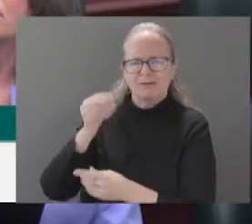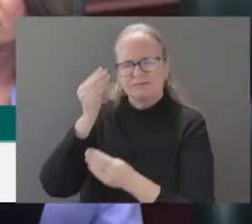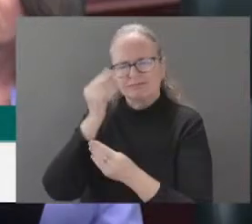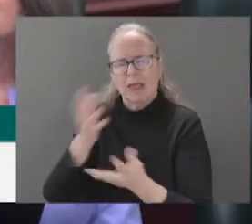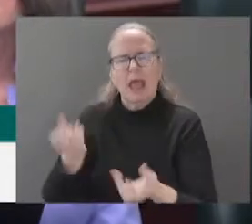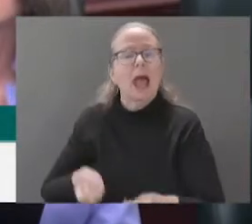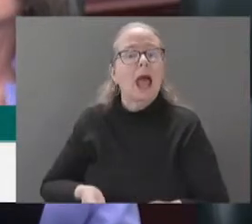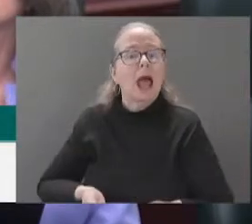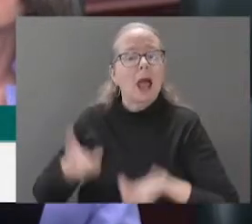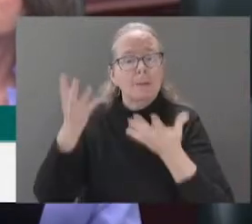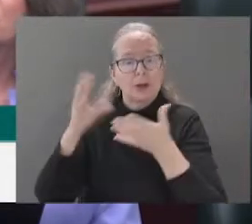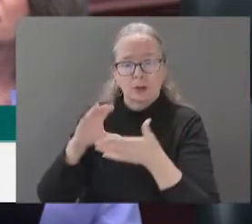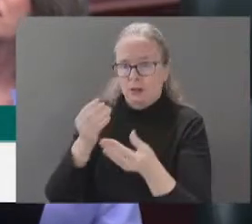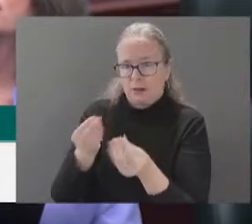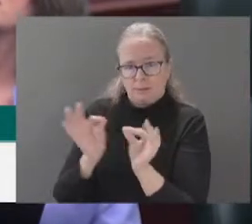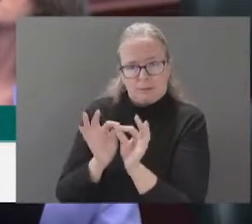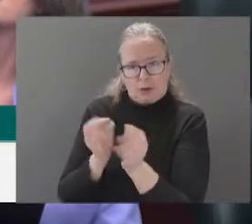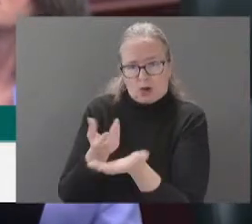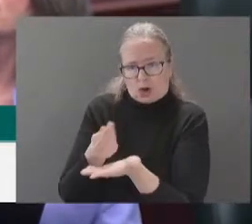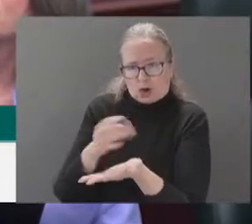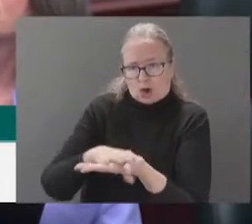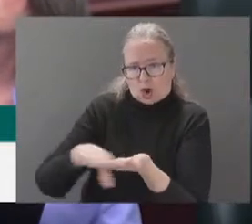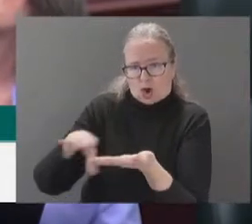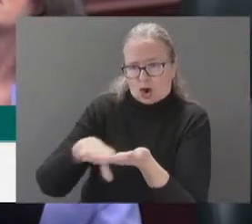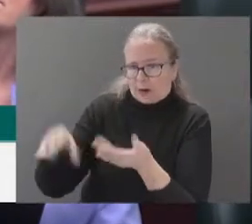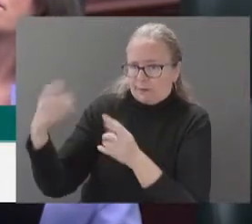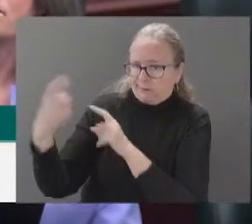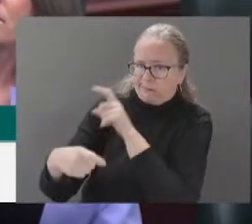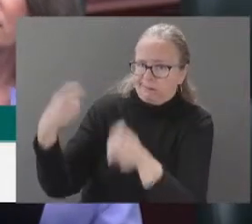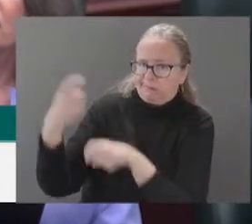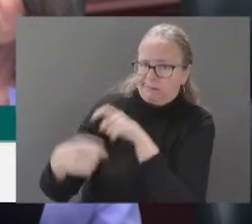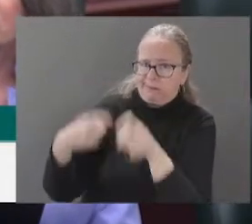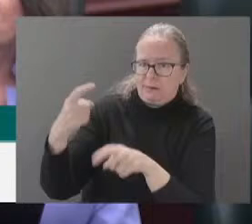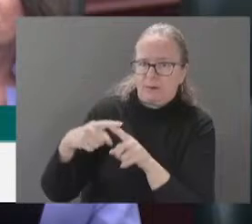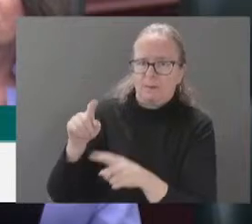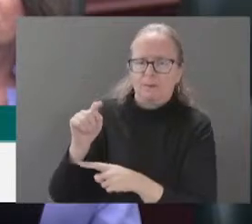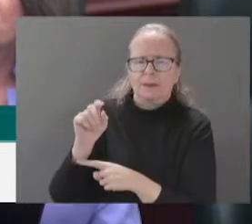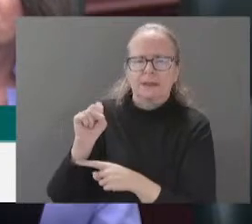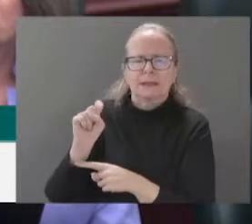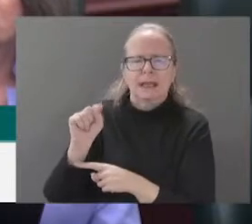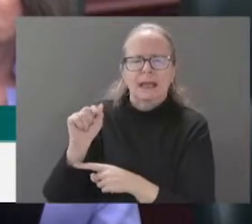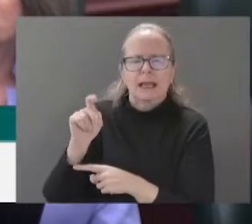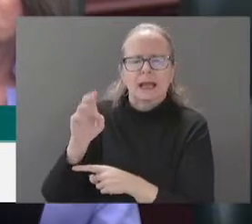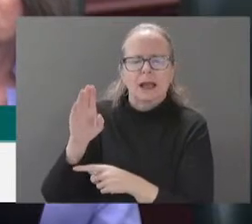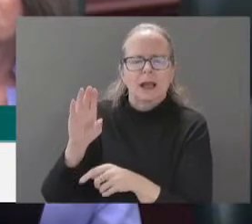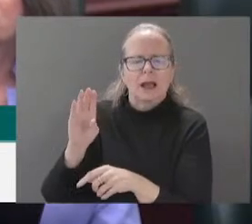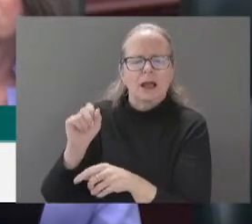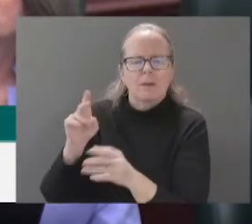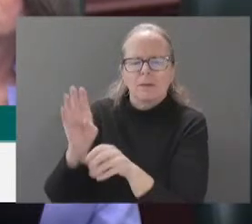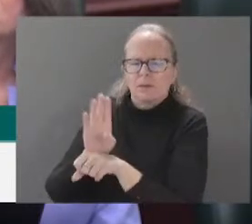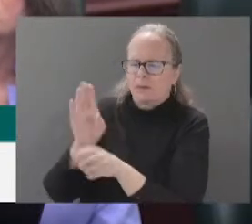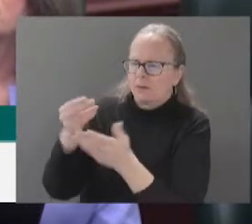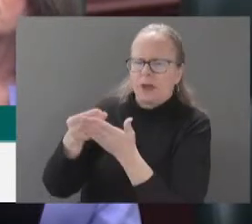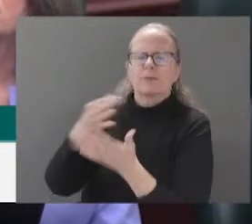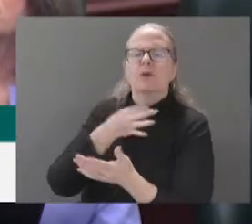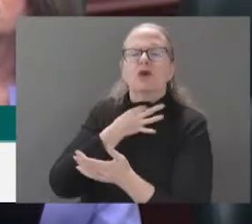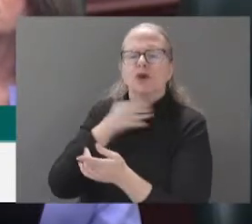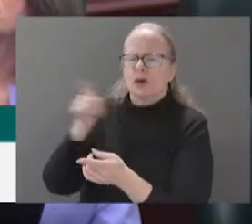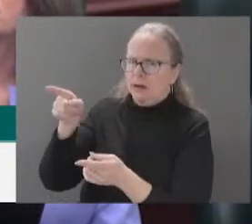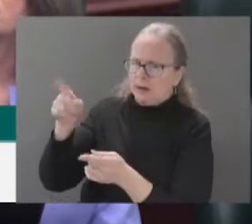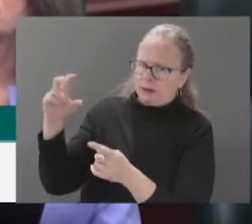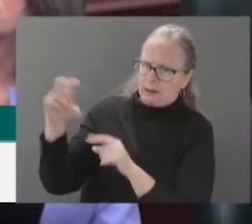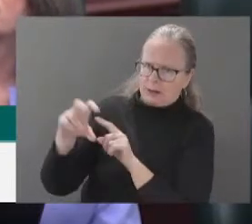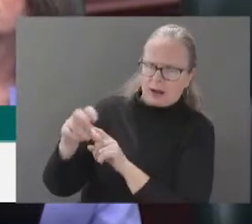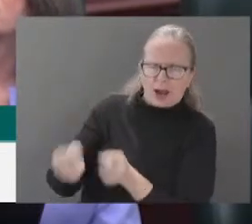to do does the premier agree that by refusing to comply with election laws David Parker is threatening the very institution